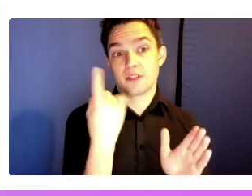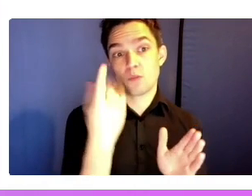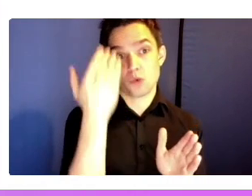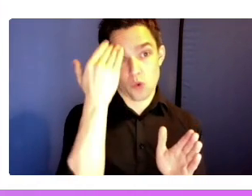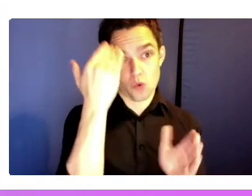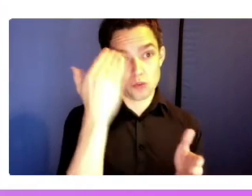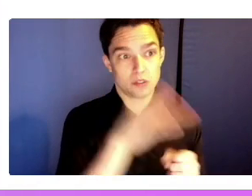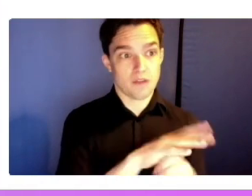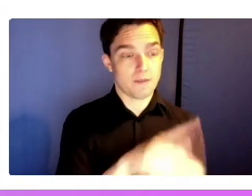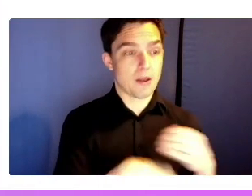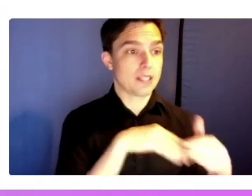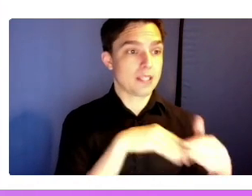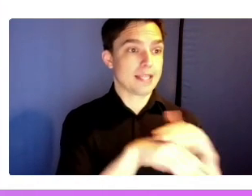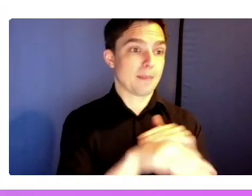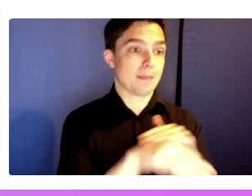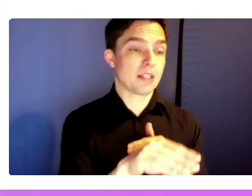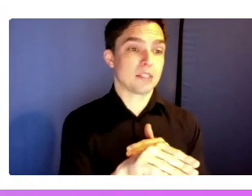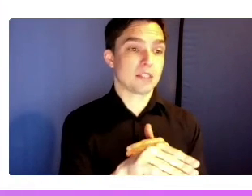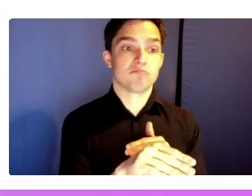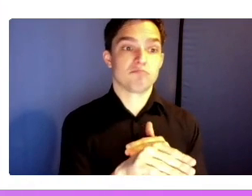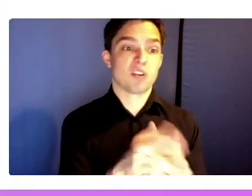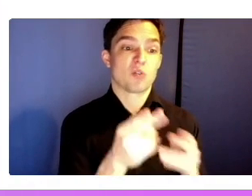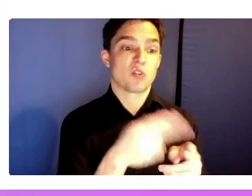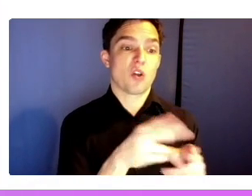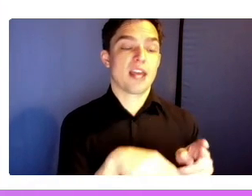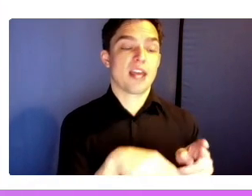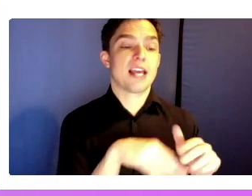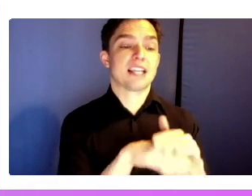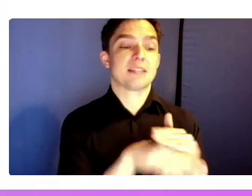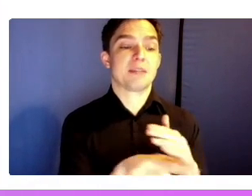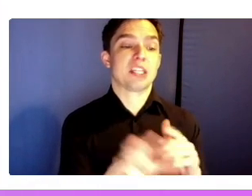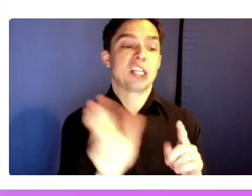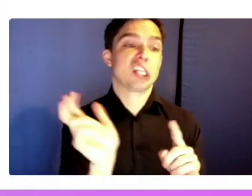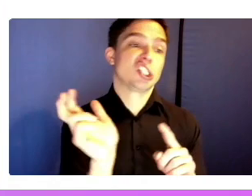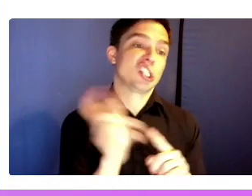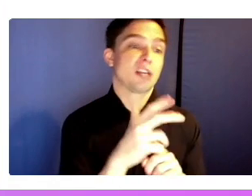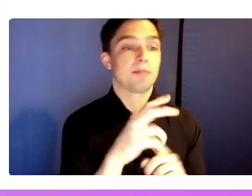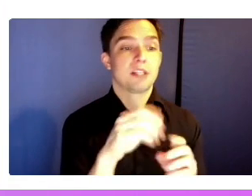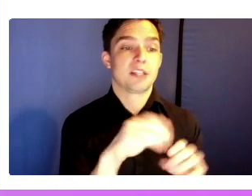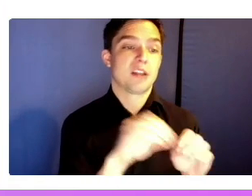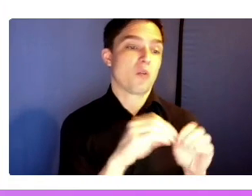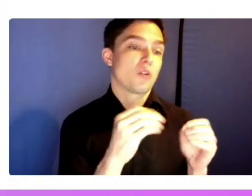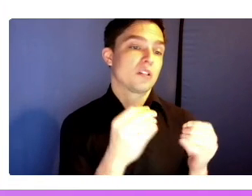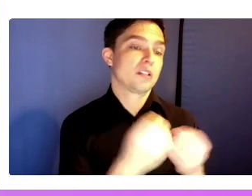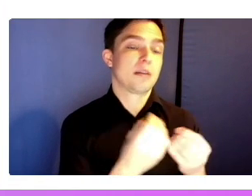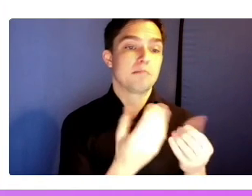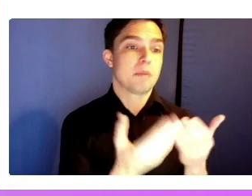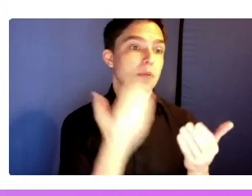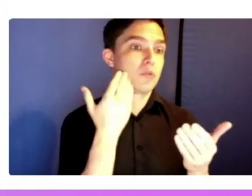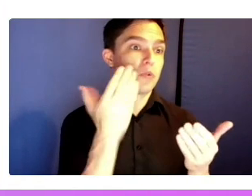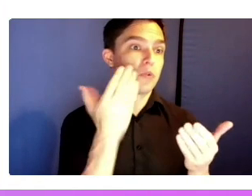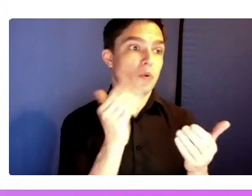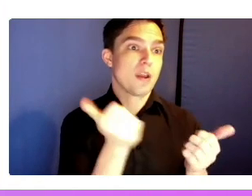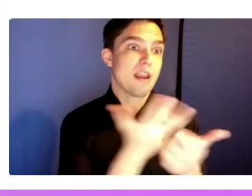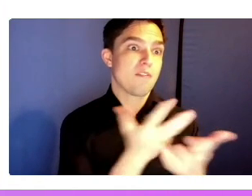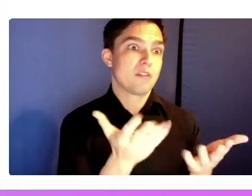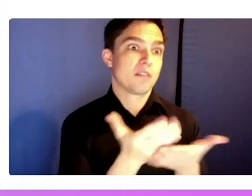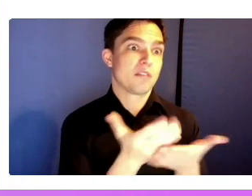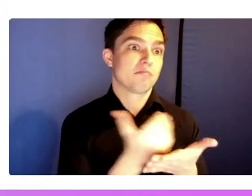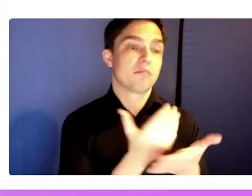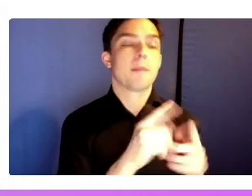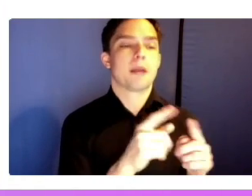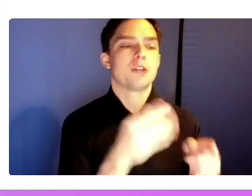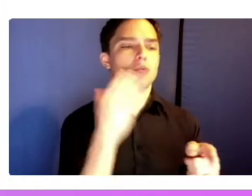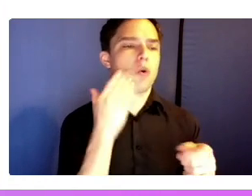enough about accessibility. I would call it the accessibility champion in the organization. Maybe you don't know everything, but you